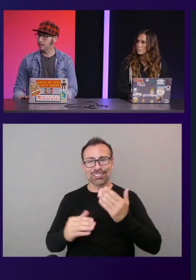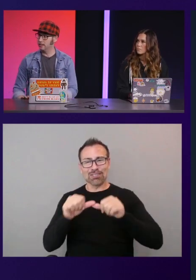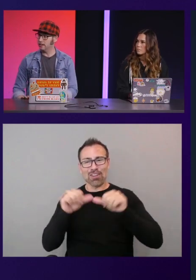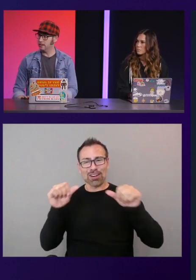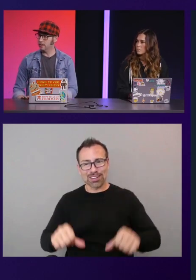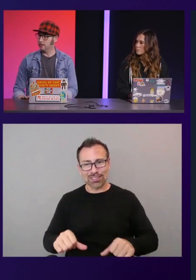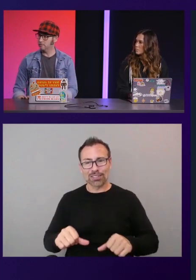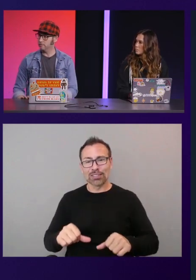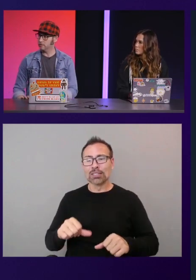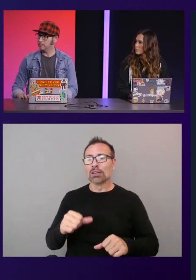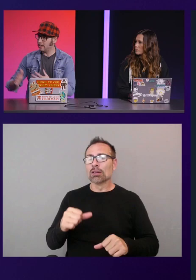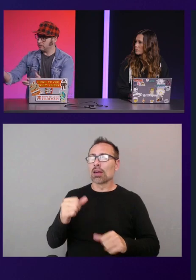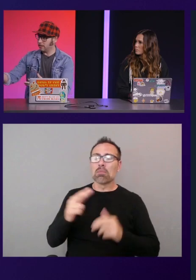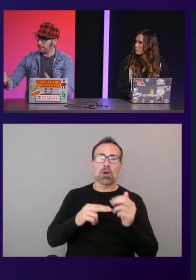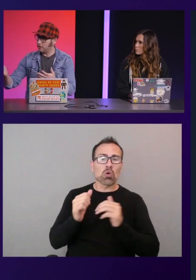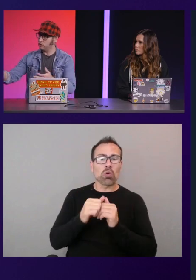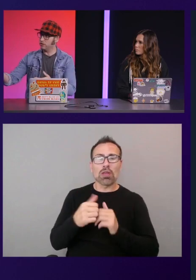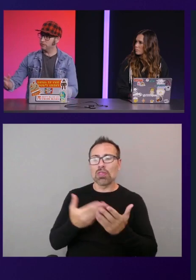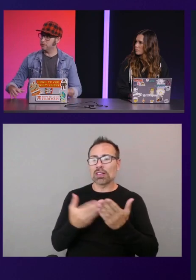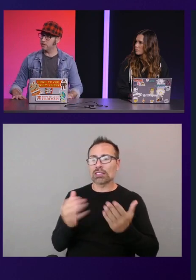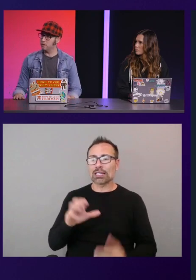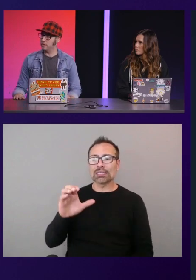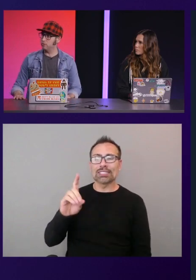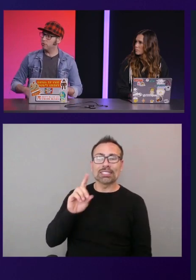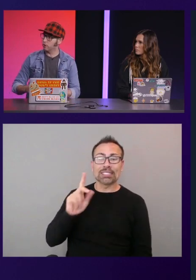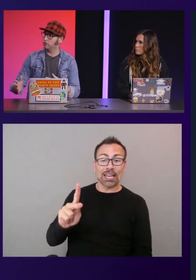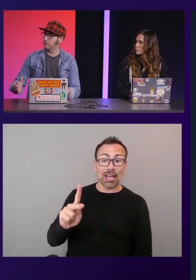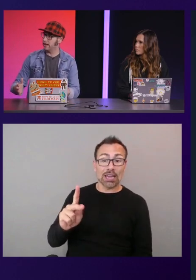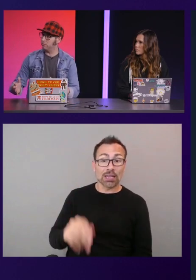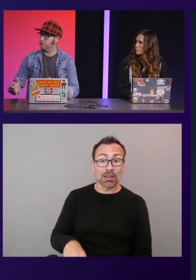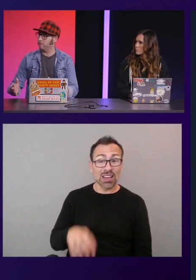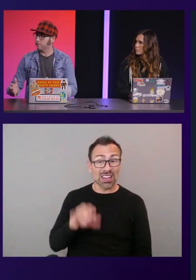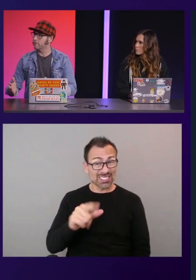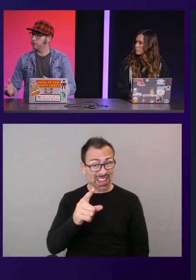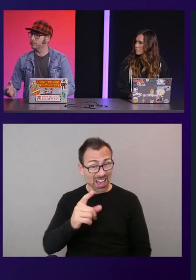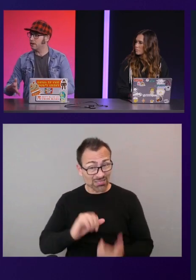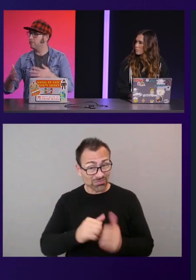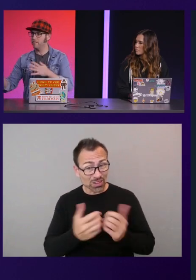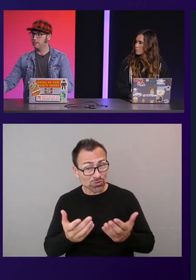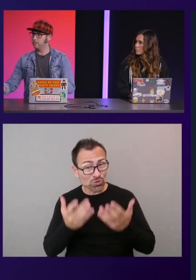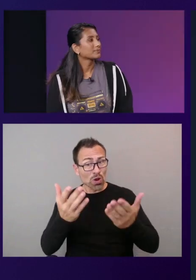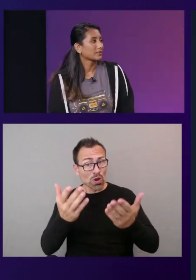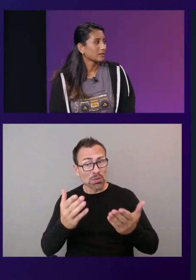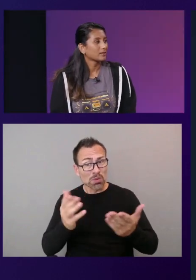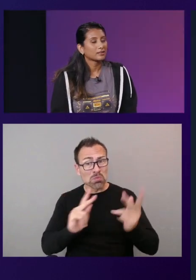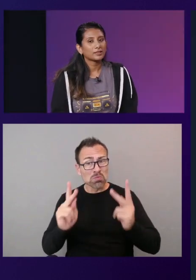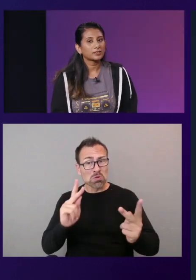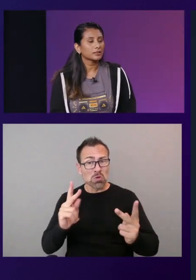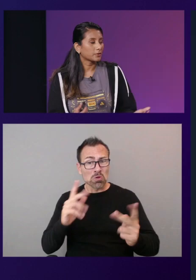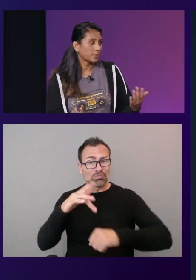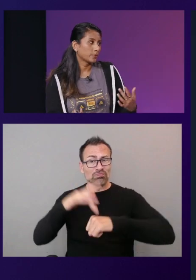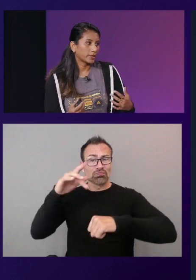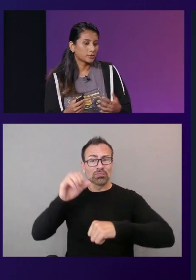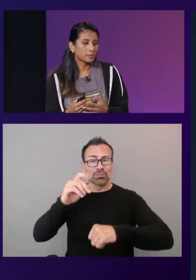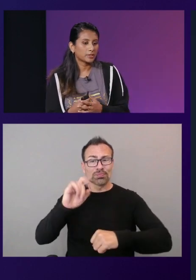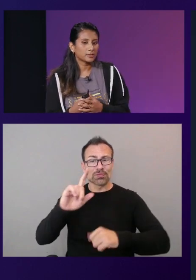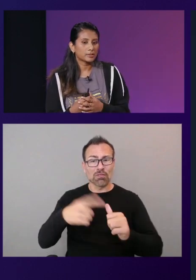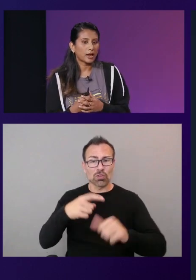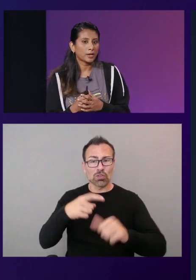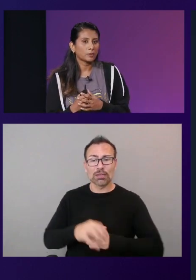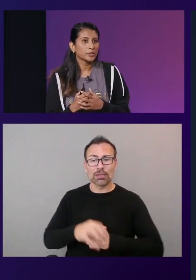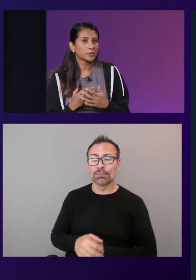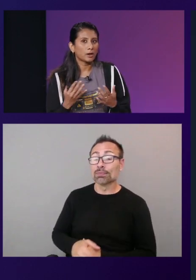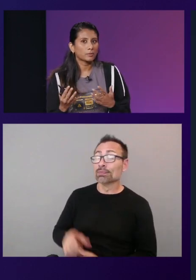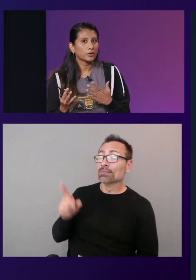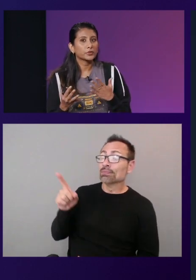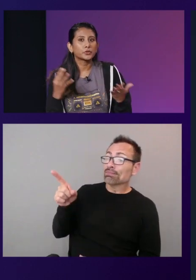CDK. Yeah. Is that like how you generally recommend people approach Amplify for the first time if they've never seen it before? That's a great point. So because